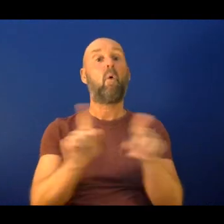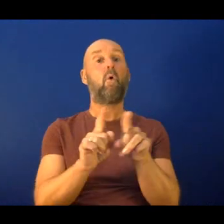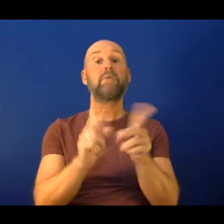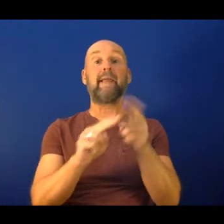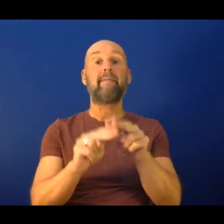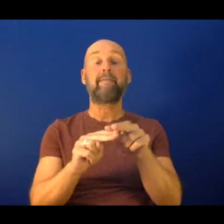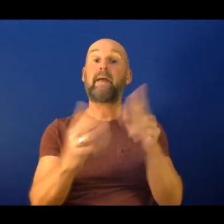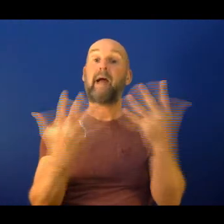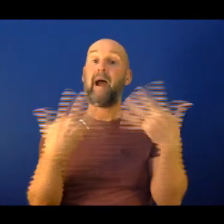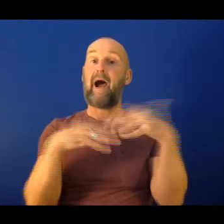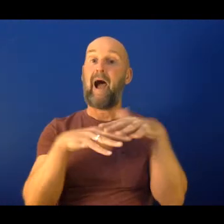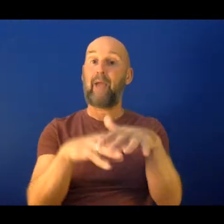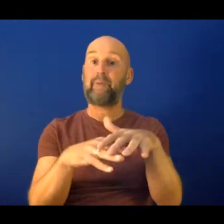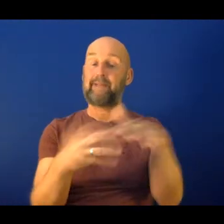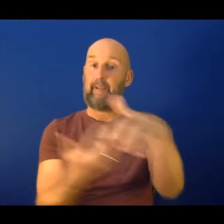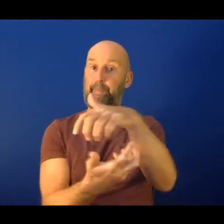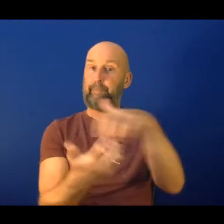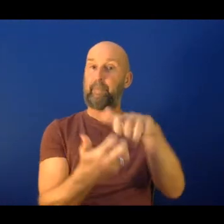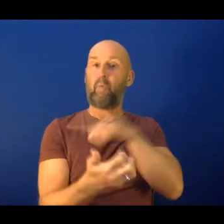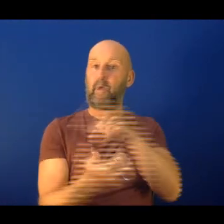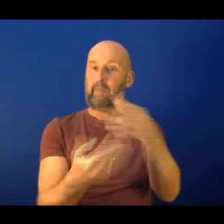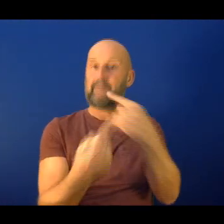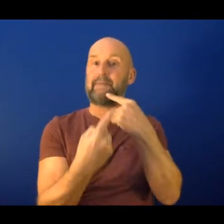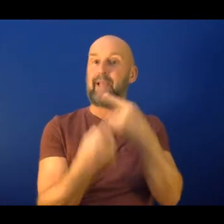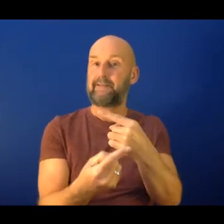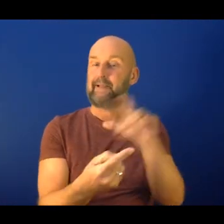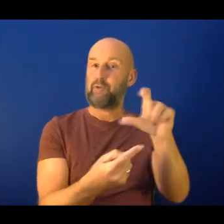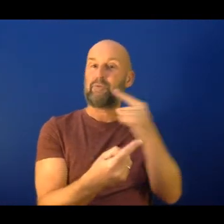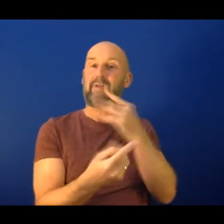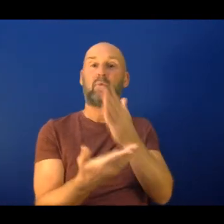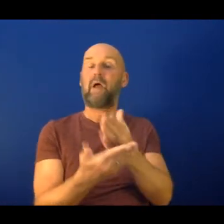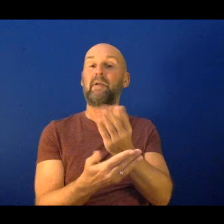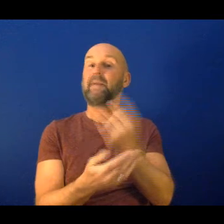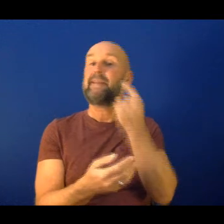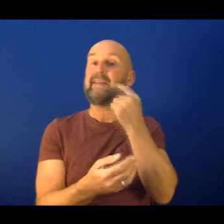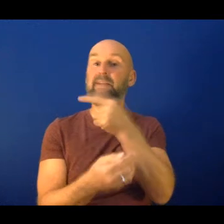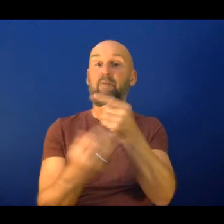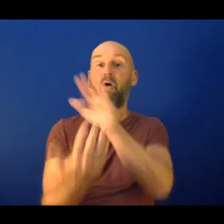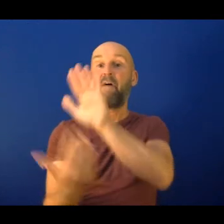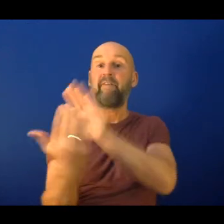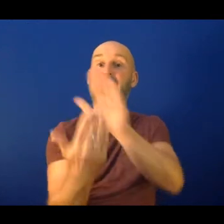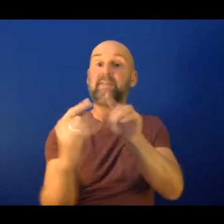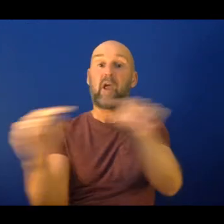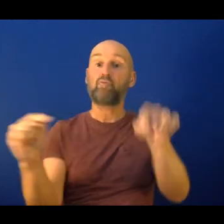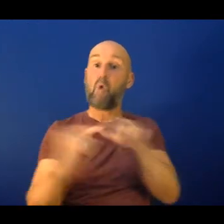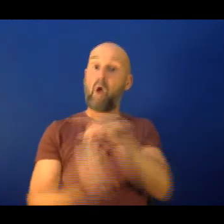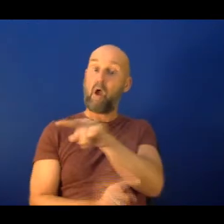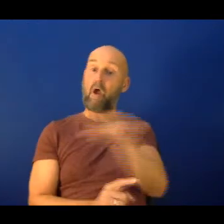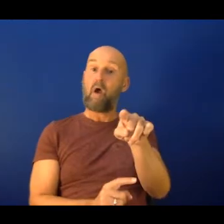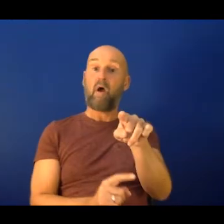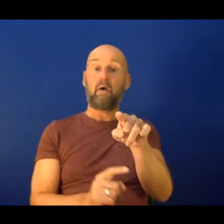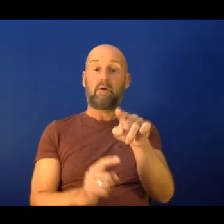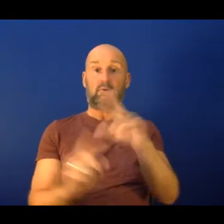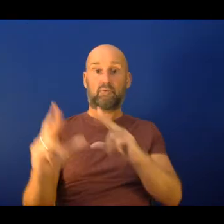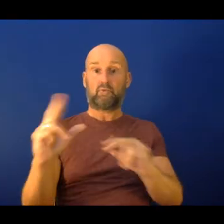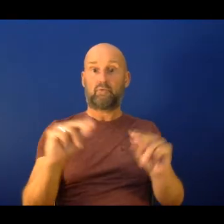hybrid rooms, because like he was saying, it is very easy for a group of people in a room to speak